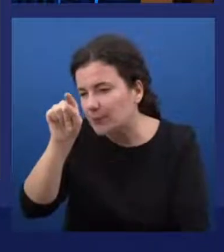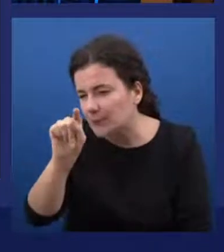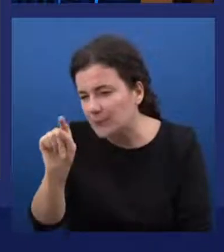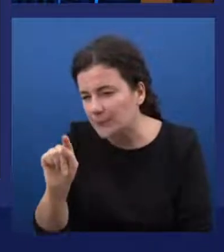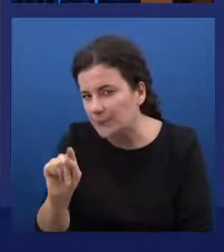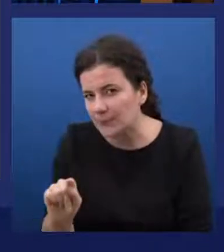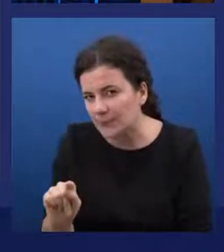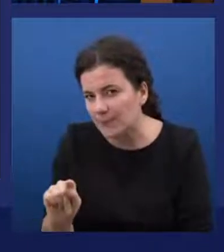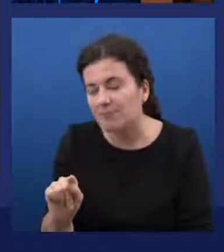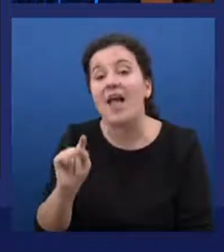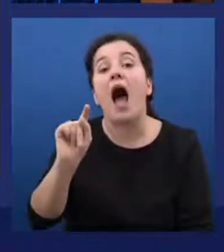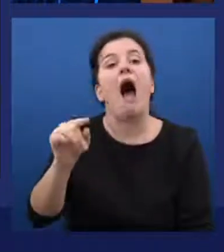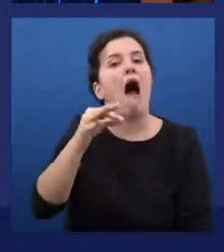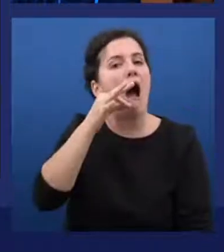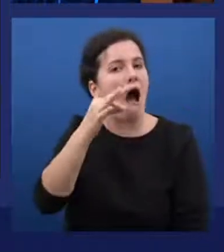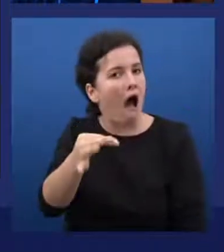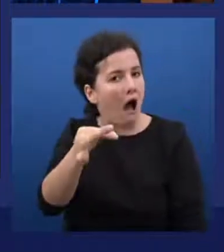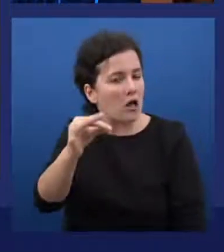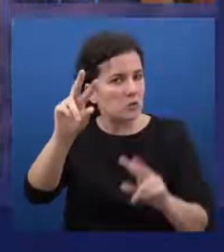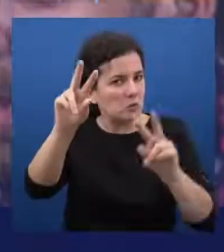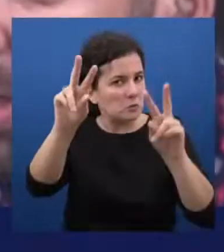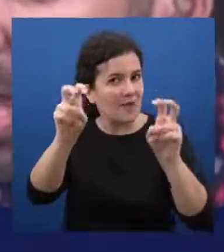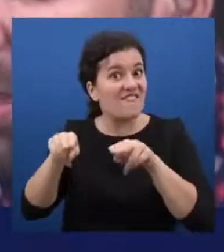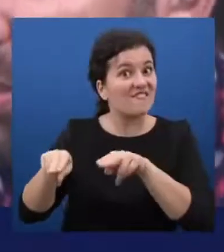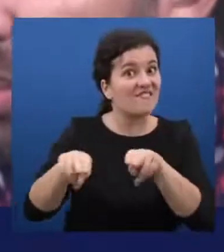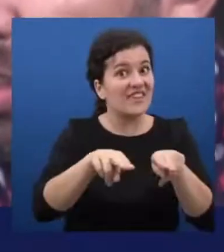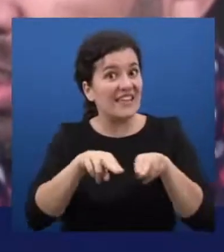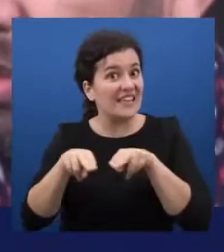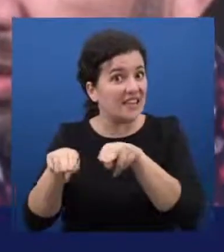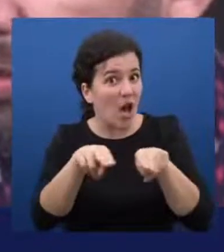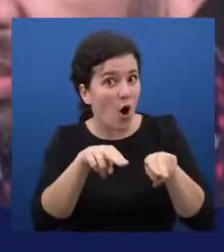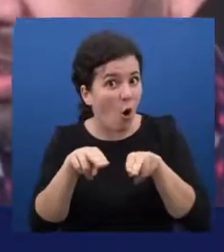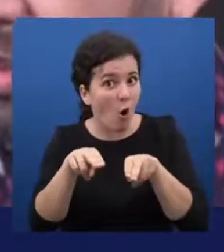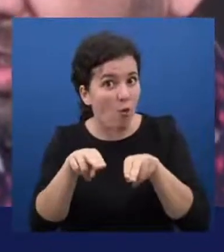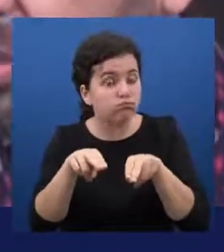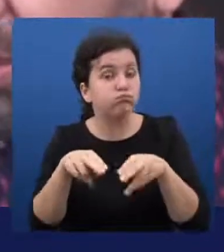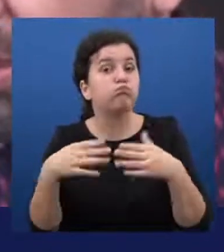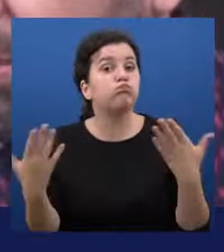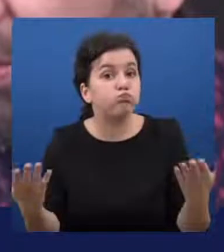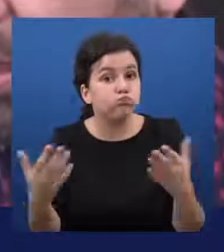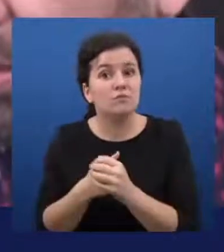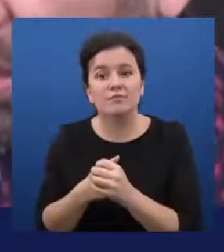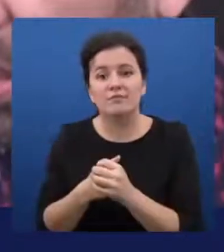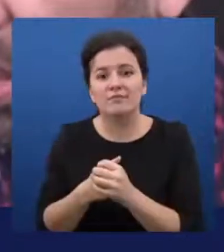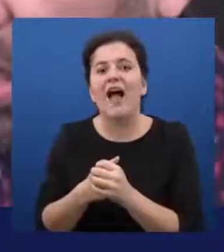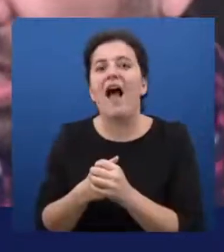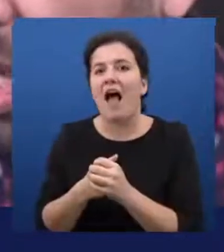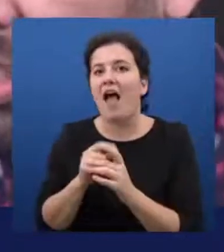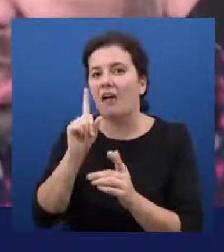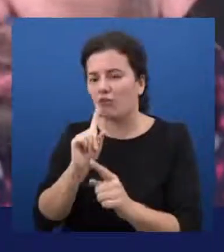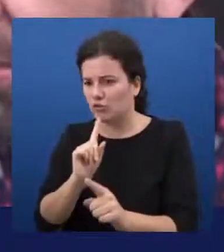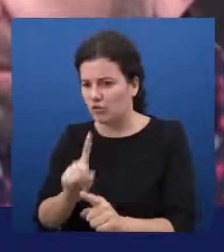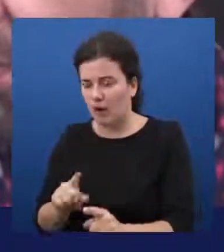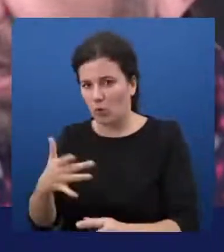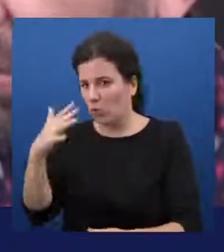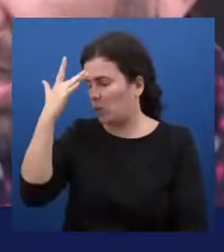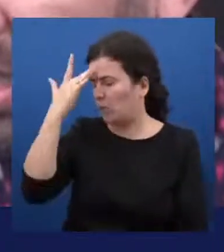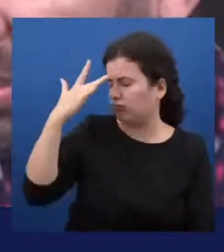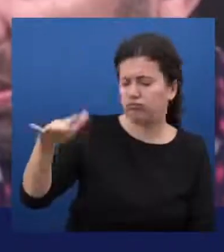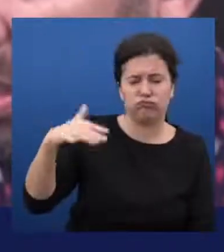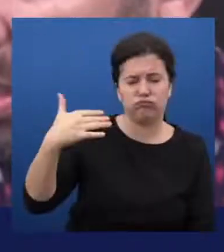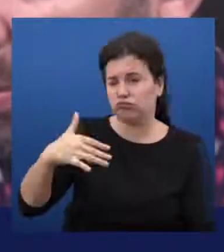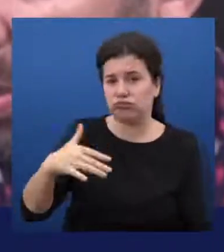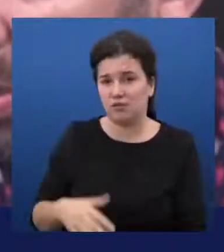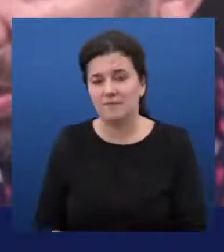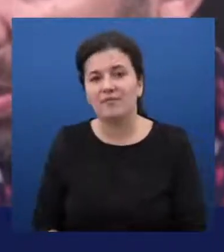Someone asked about video, and then Amy answered. She's really smart, people. She said there's something called Video